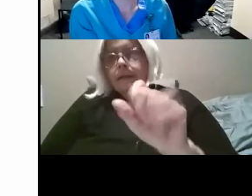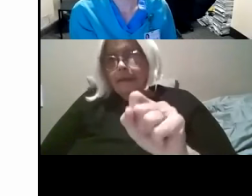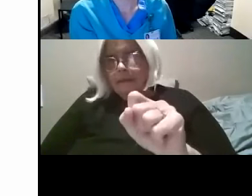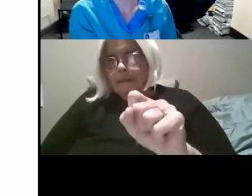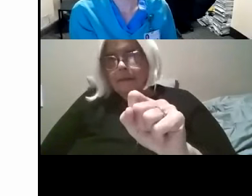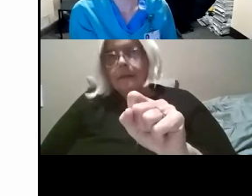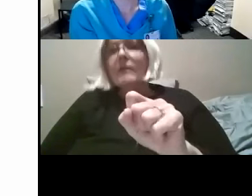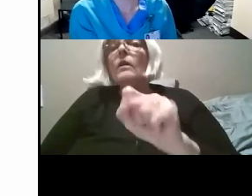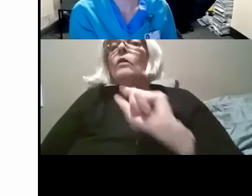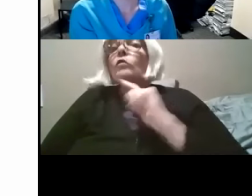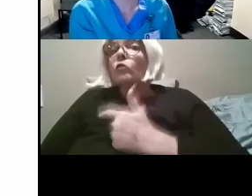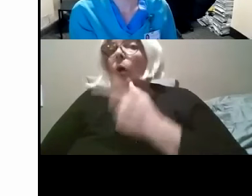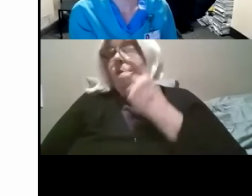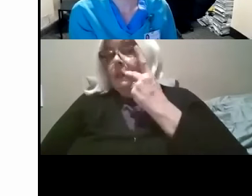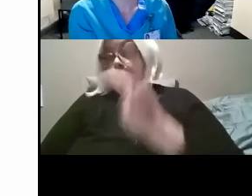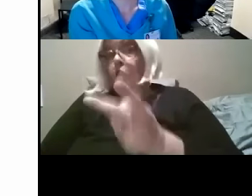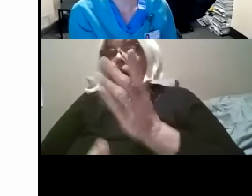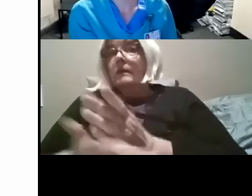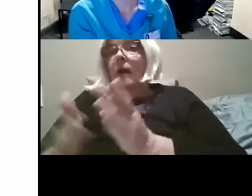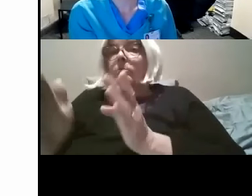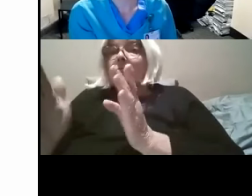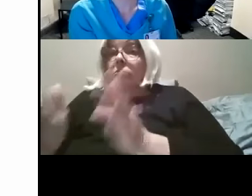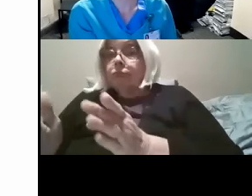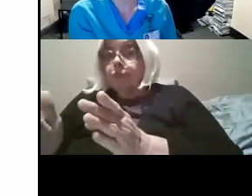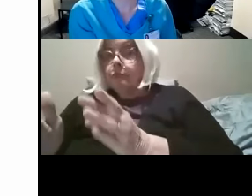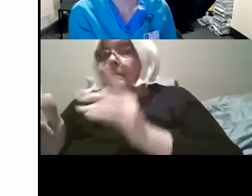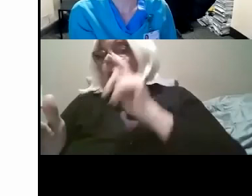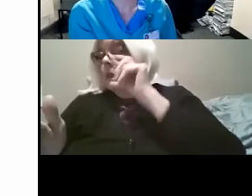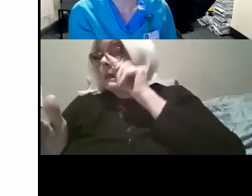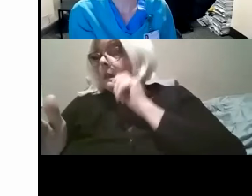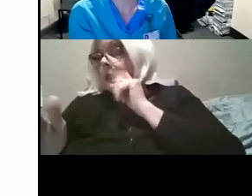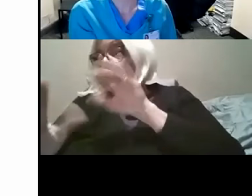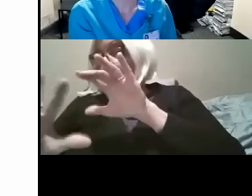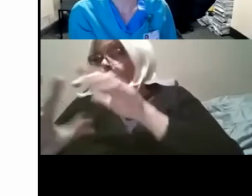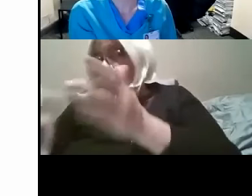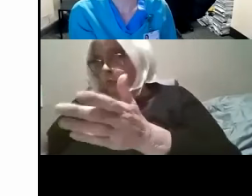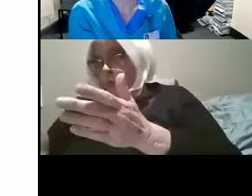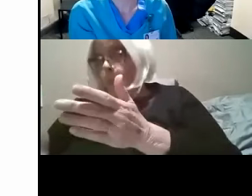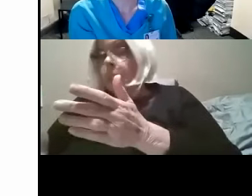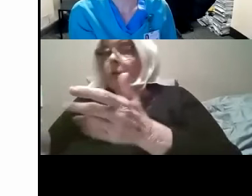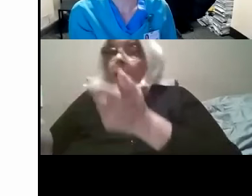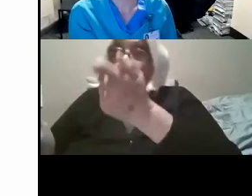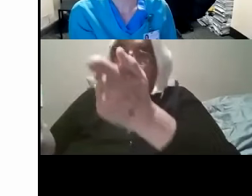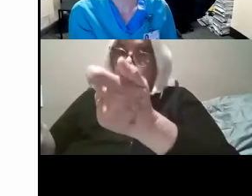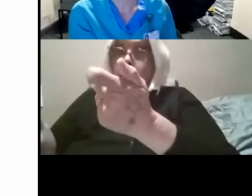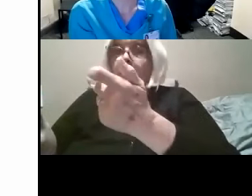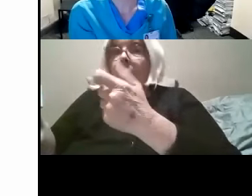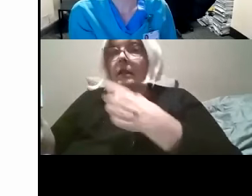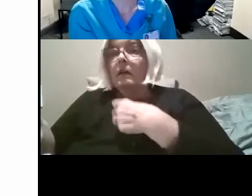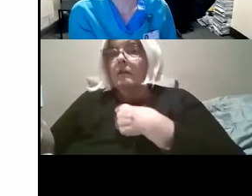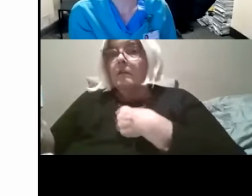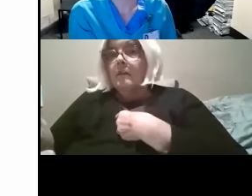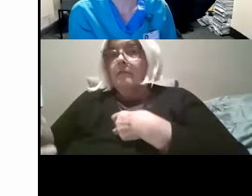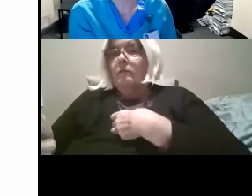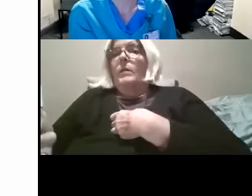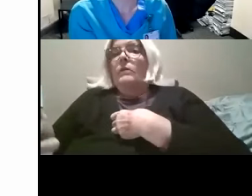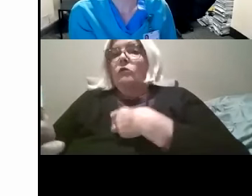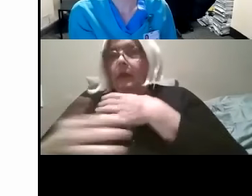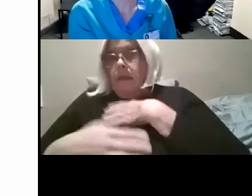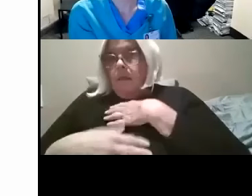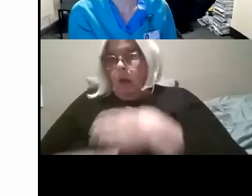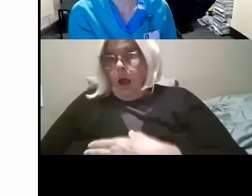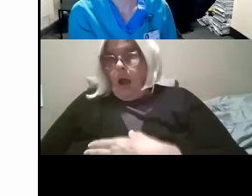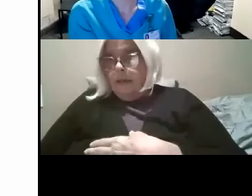teenagers after vaccine, when there may be a little inflammation in the body, and it fits with our